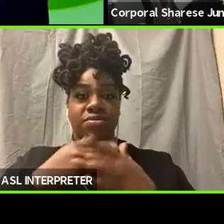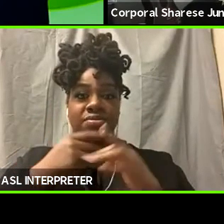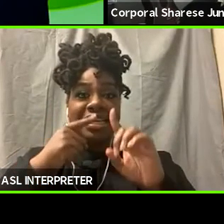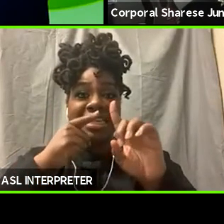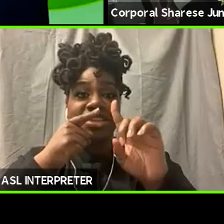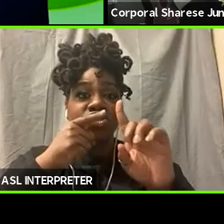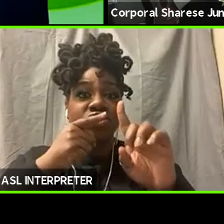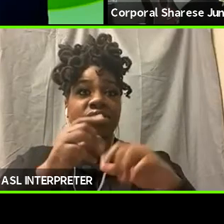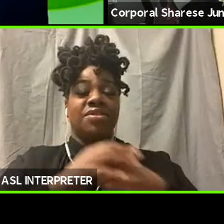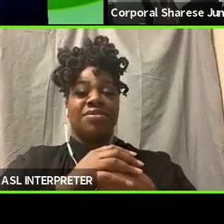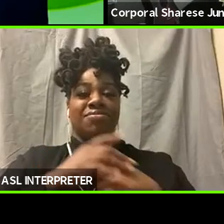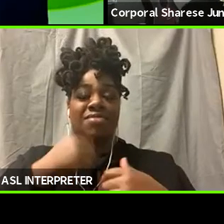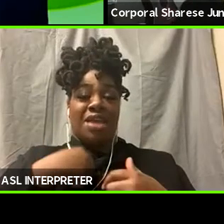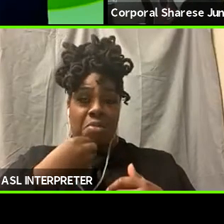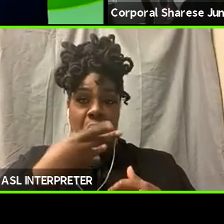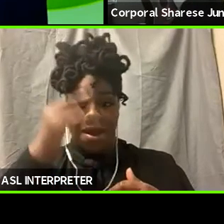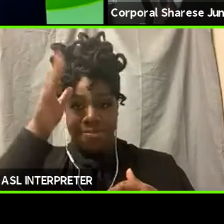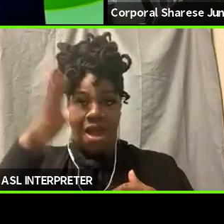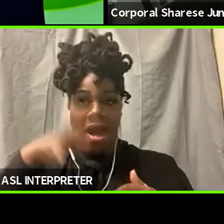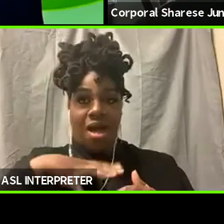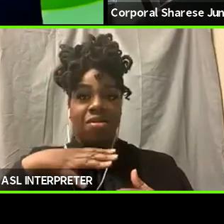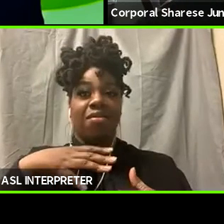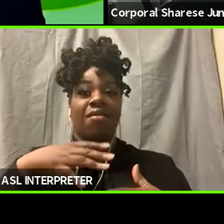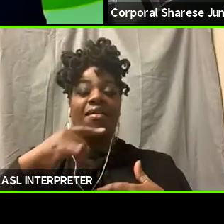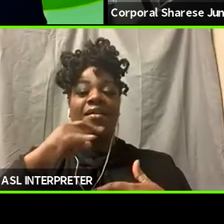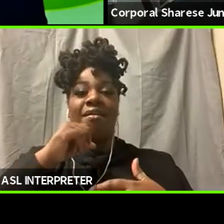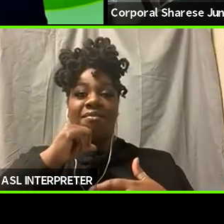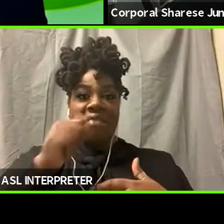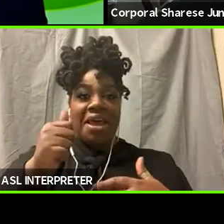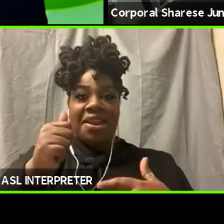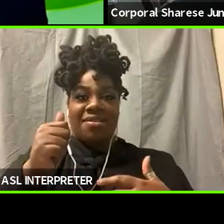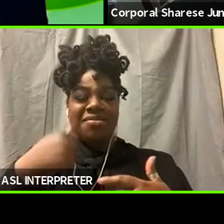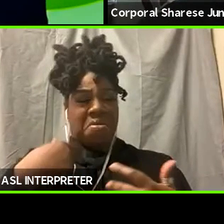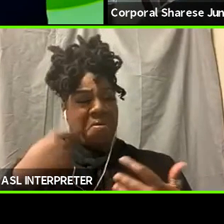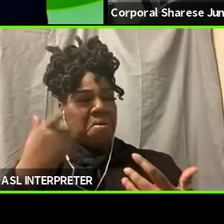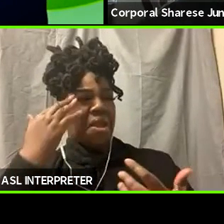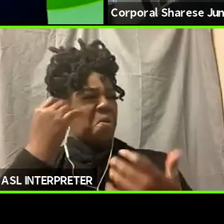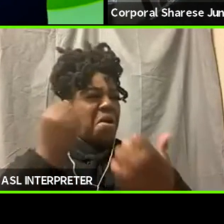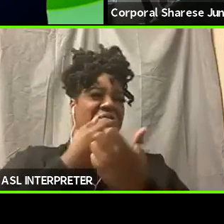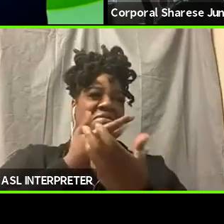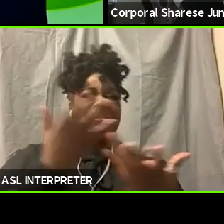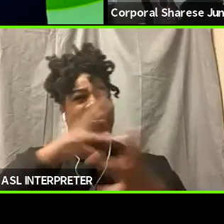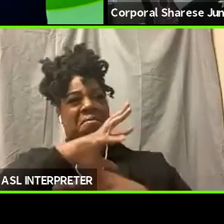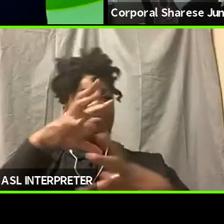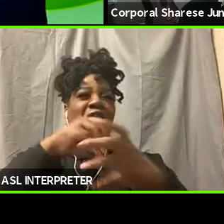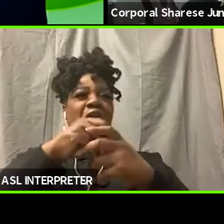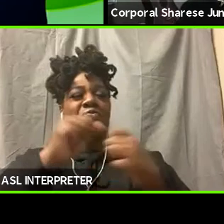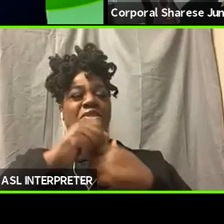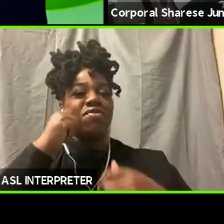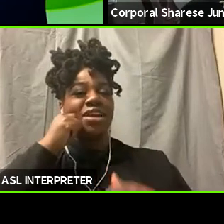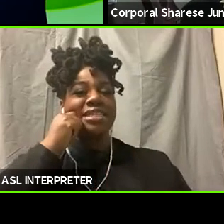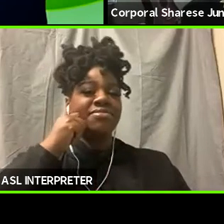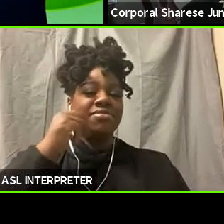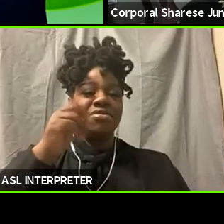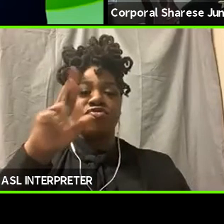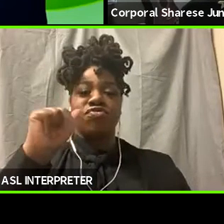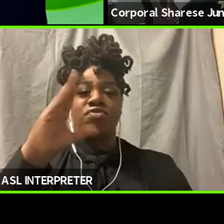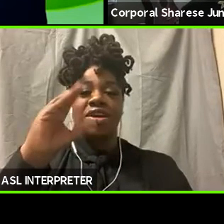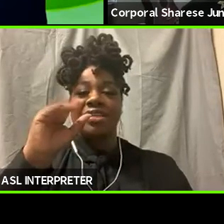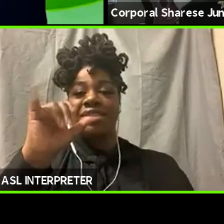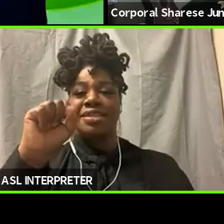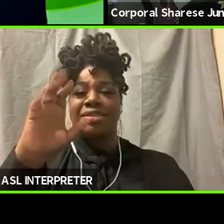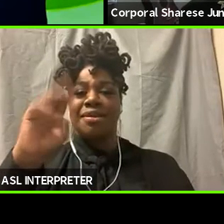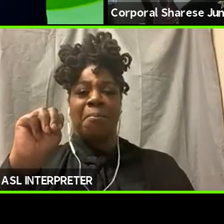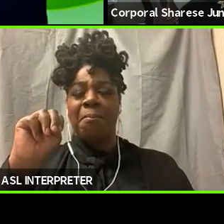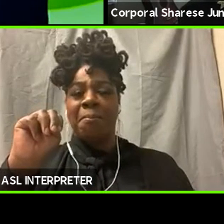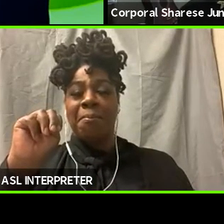not, I'm a white male. I did not claim that I understood all of racism, and I was not consciously racist, but that